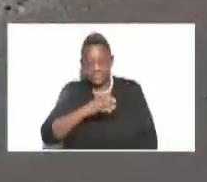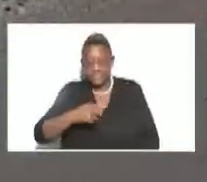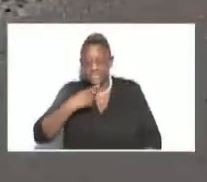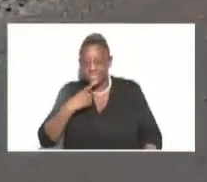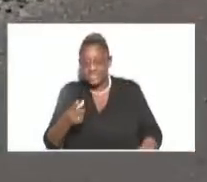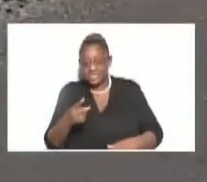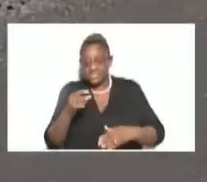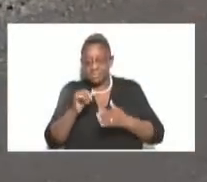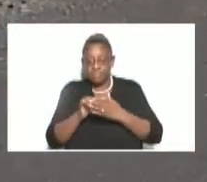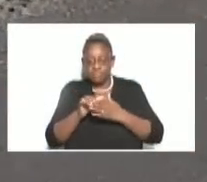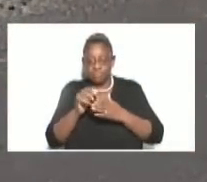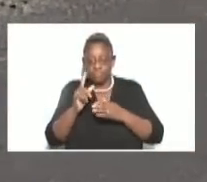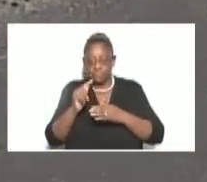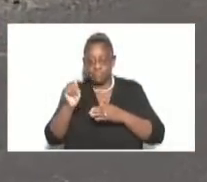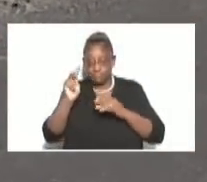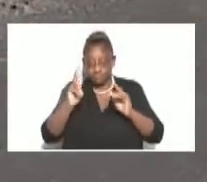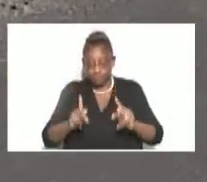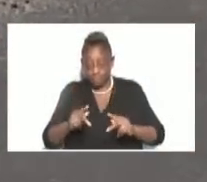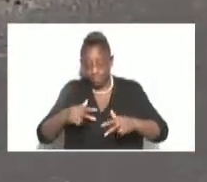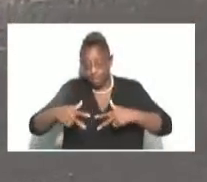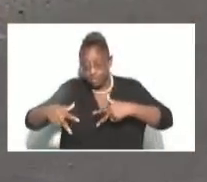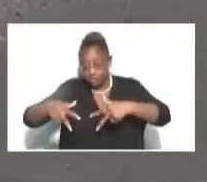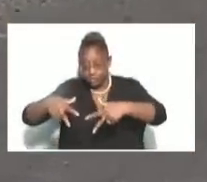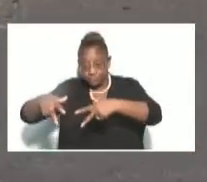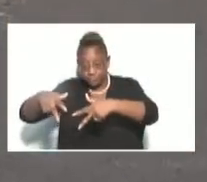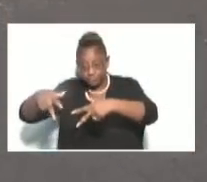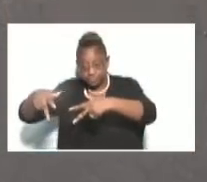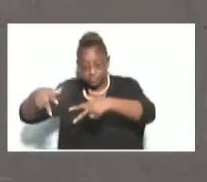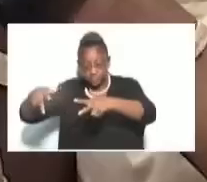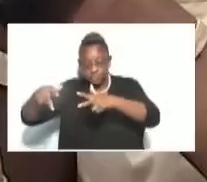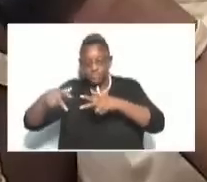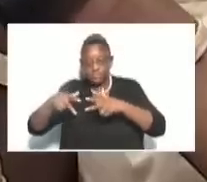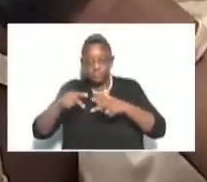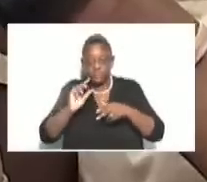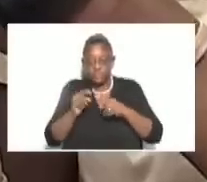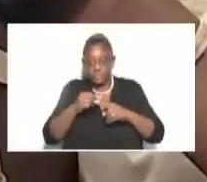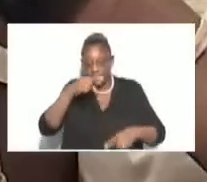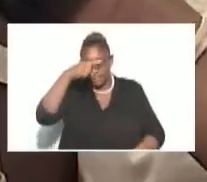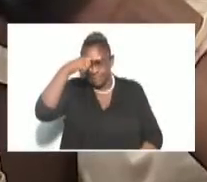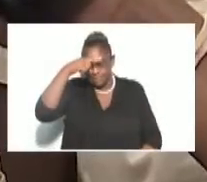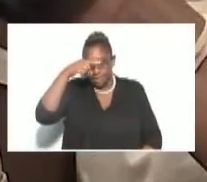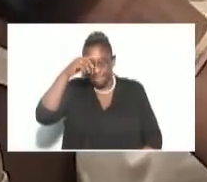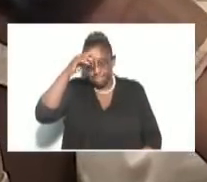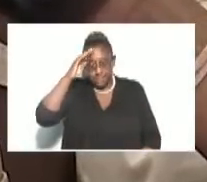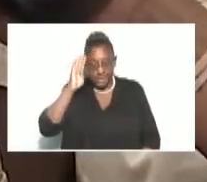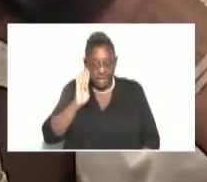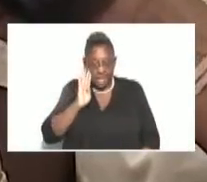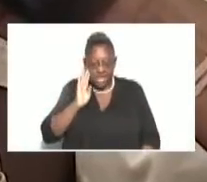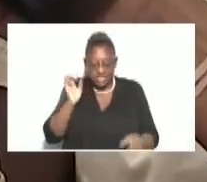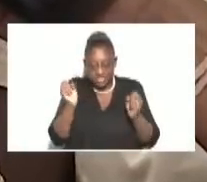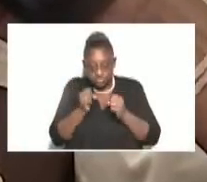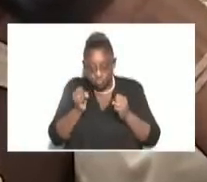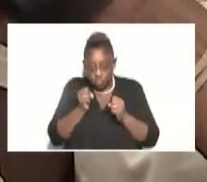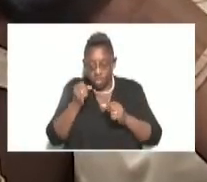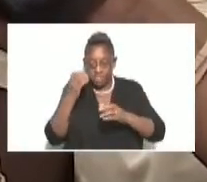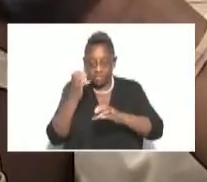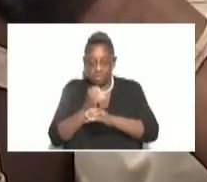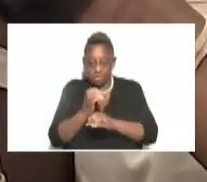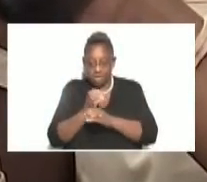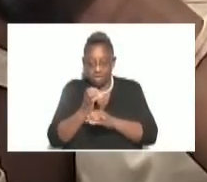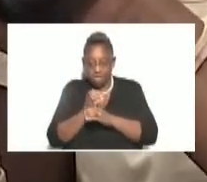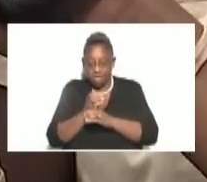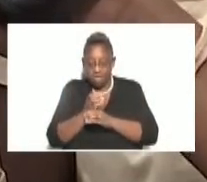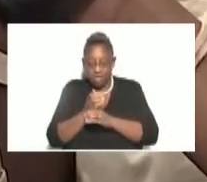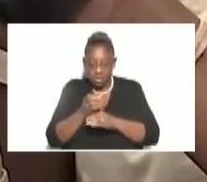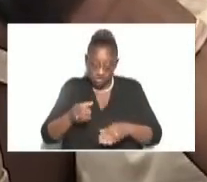was walking west across Market Street when a black small Japanese-type vehicle